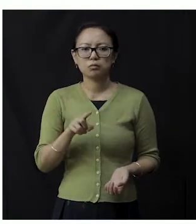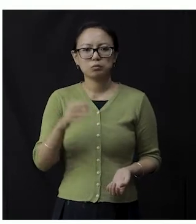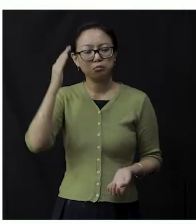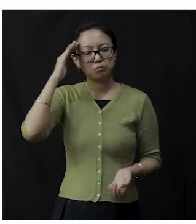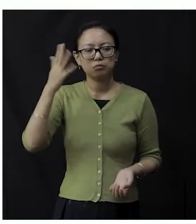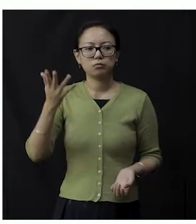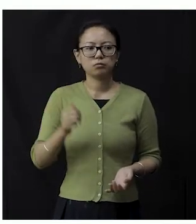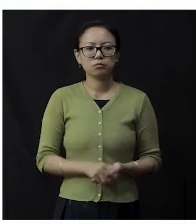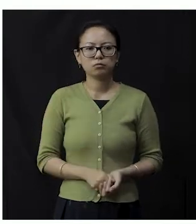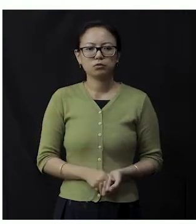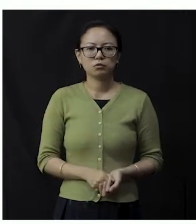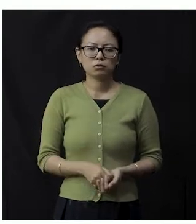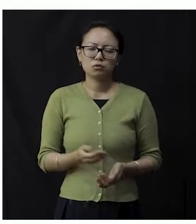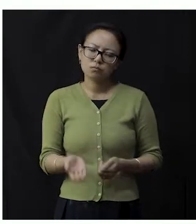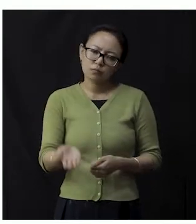once upon a time,